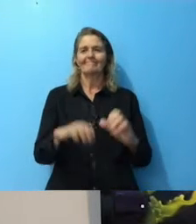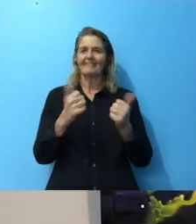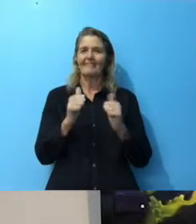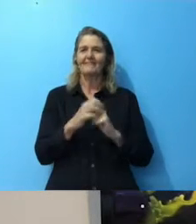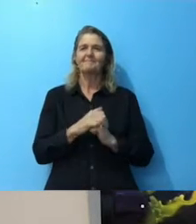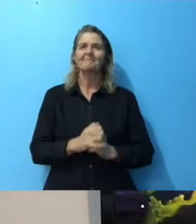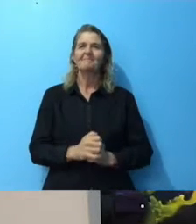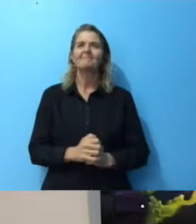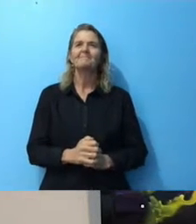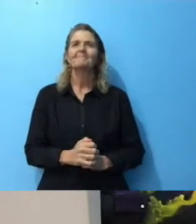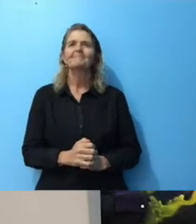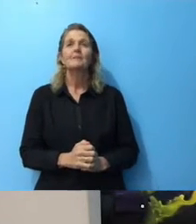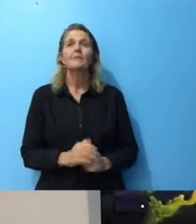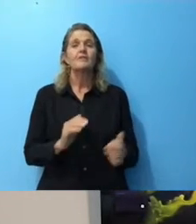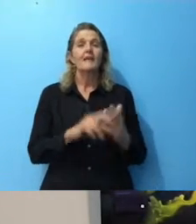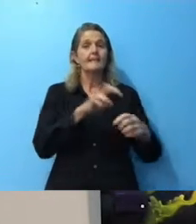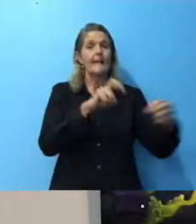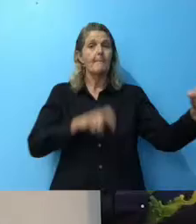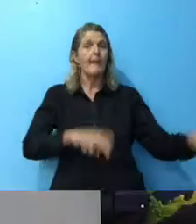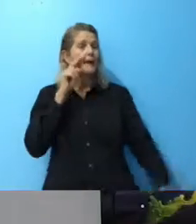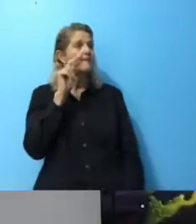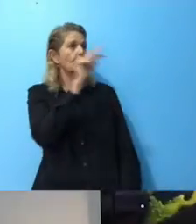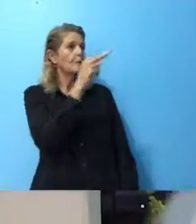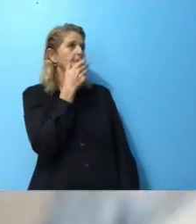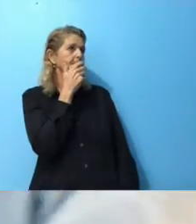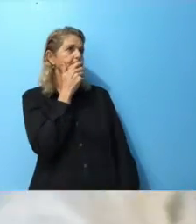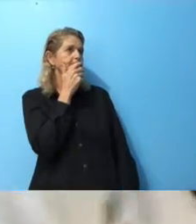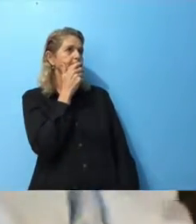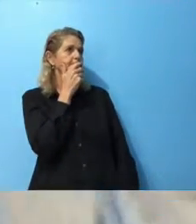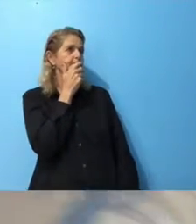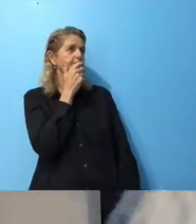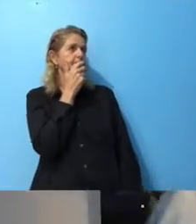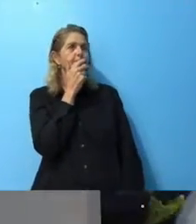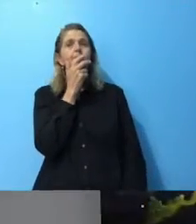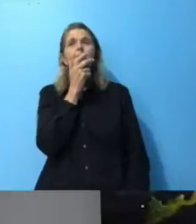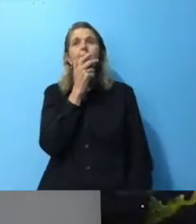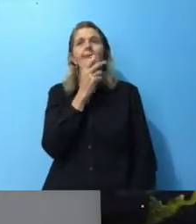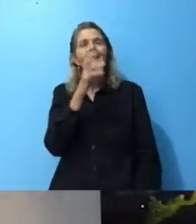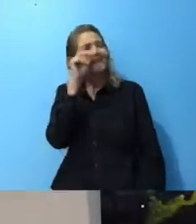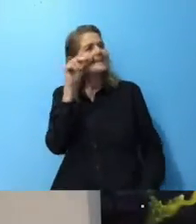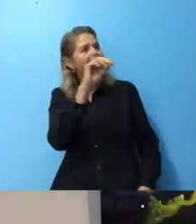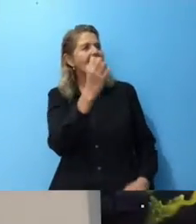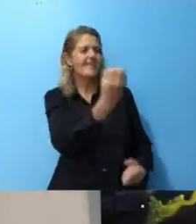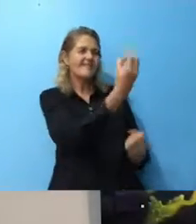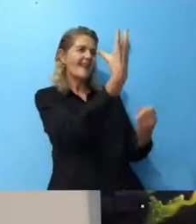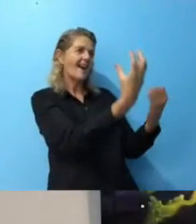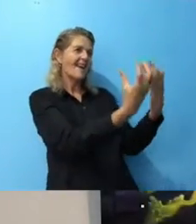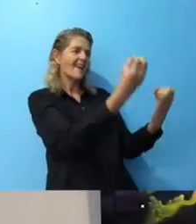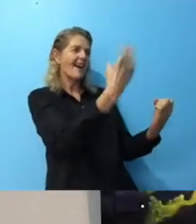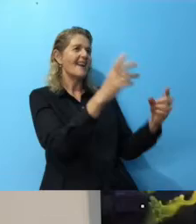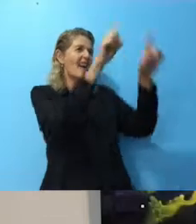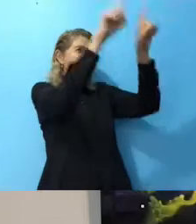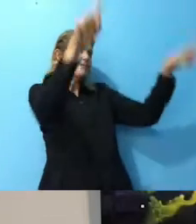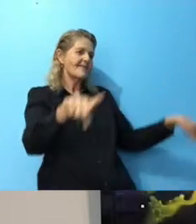Got it. Okay, so now I'm going to stand back, have a look. There, now just with that little splash of light, our paintings start to